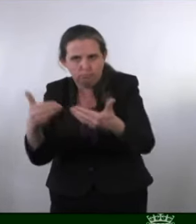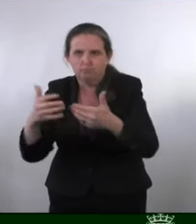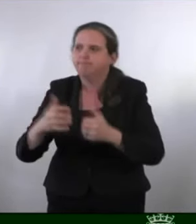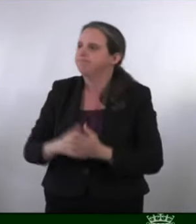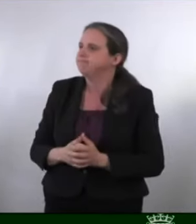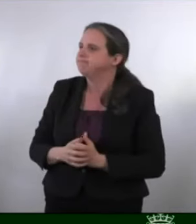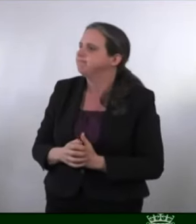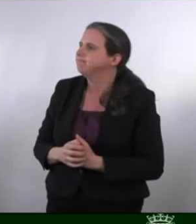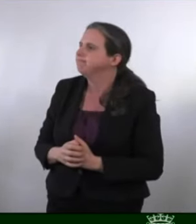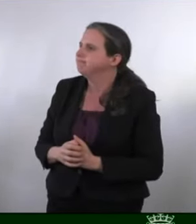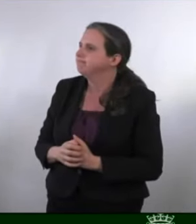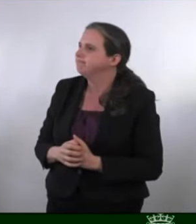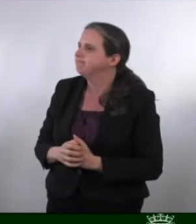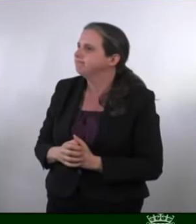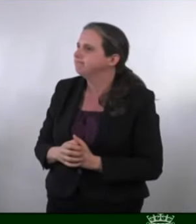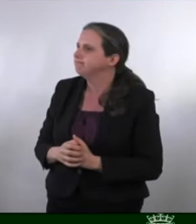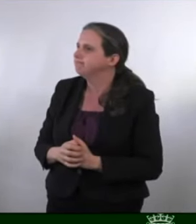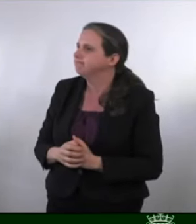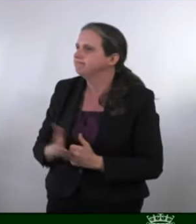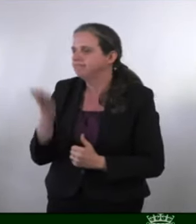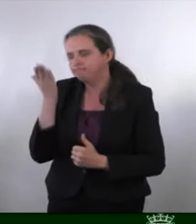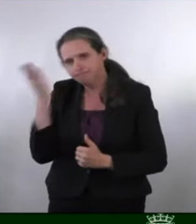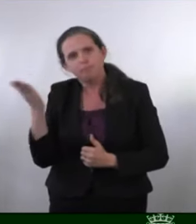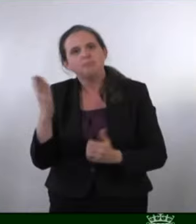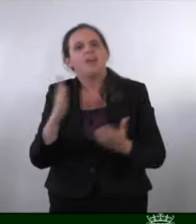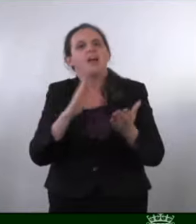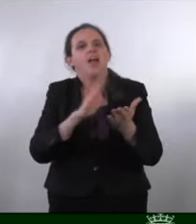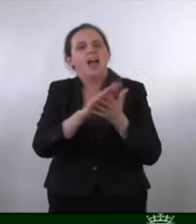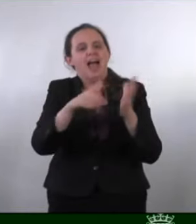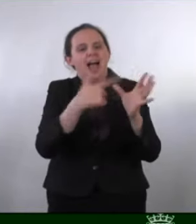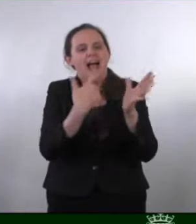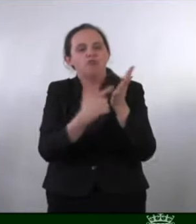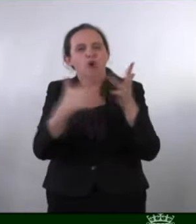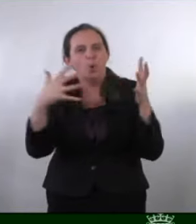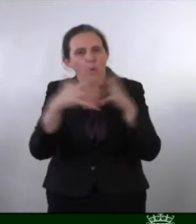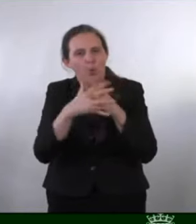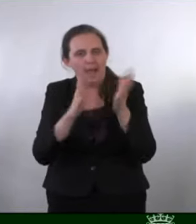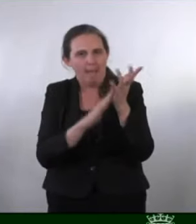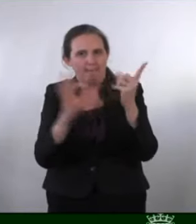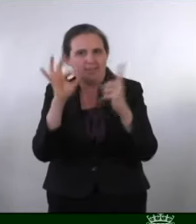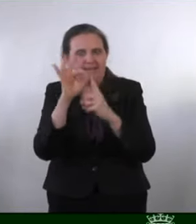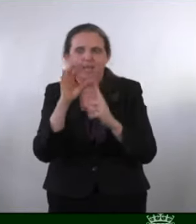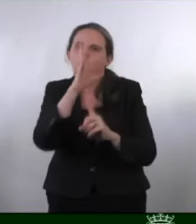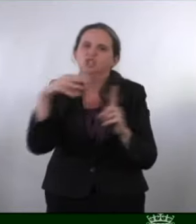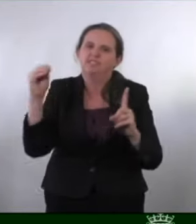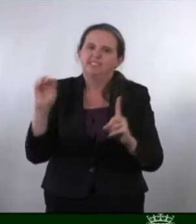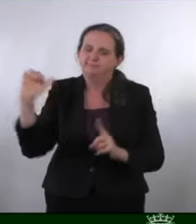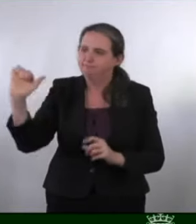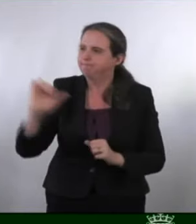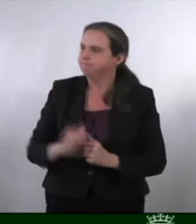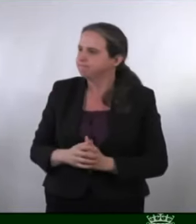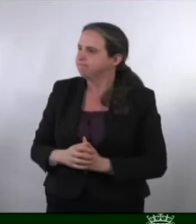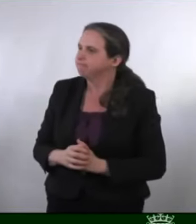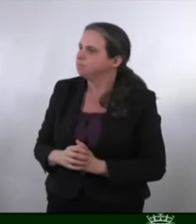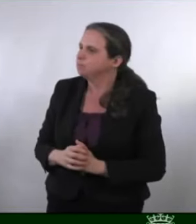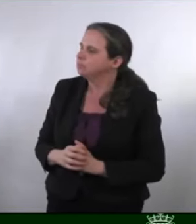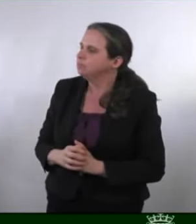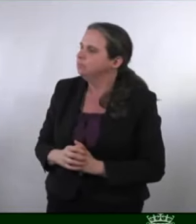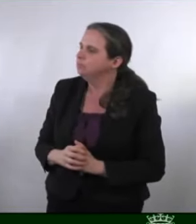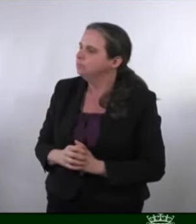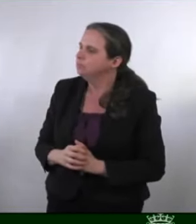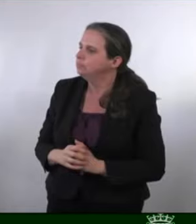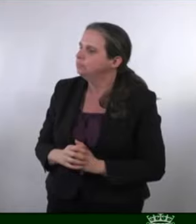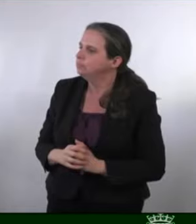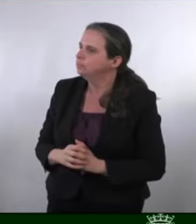Harrow. Bob Blackman. Thank you, Madam Deputy Speaker. My right honourable friend, I understand, is